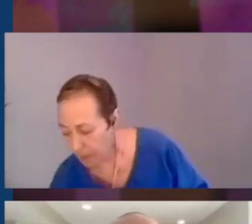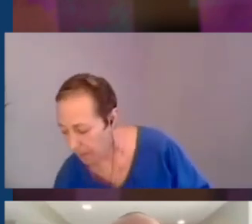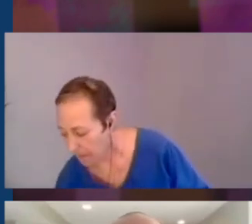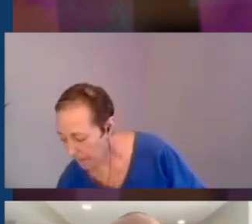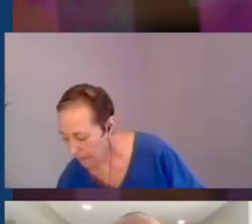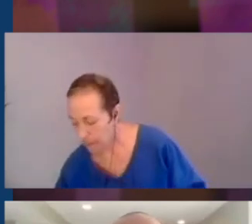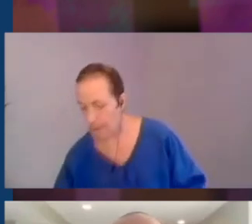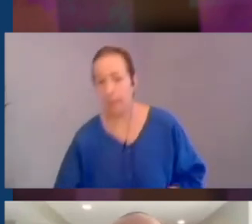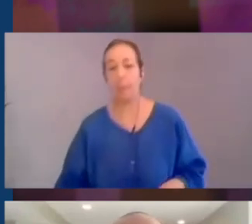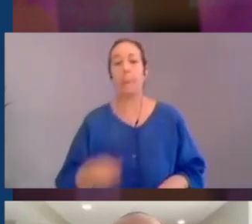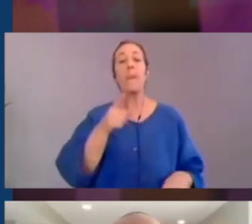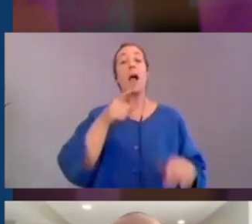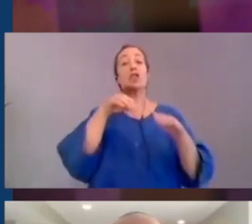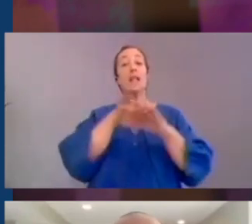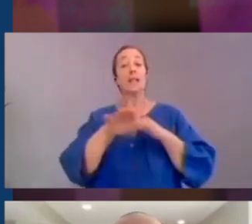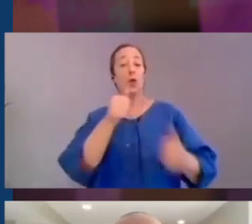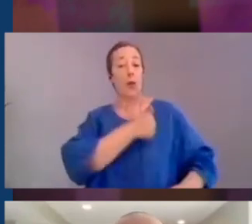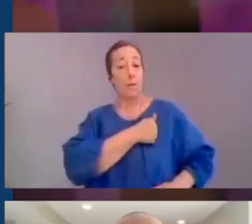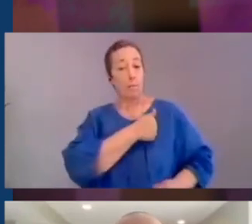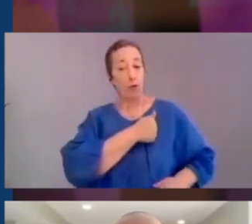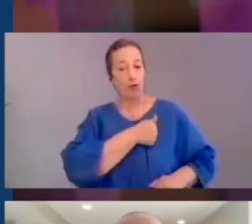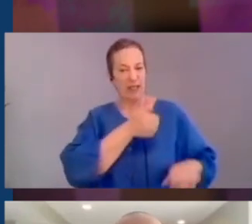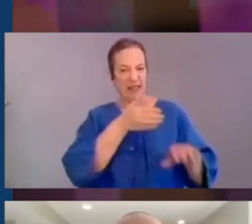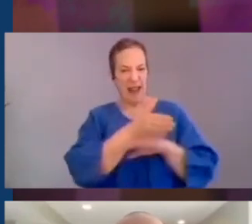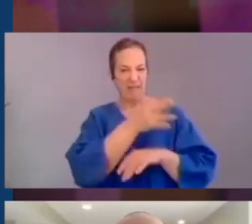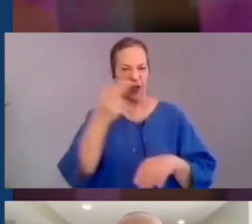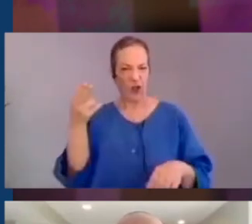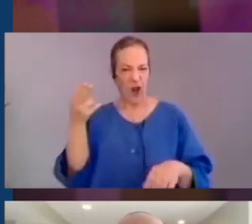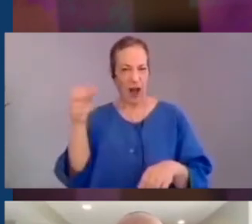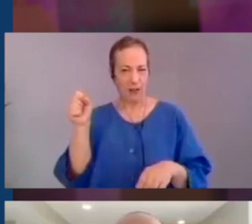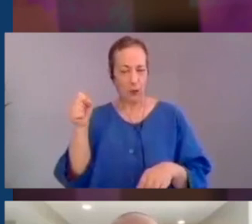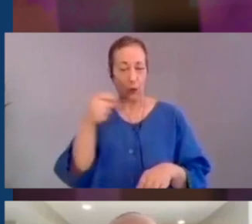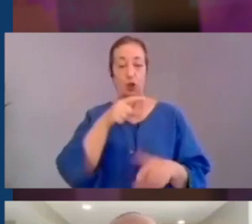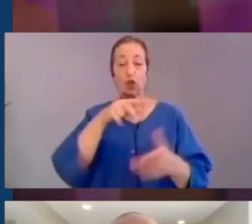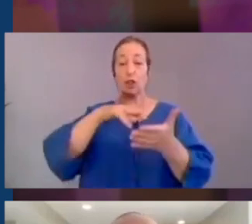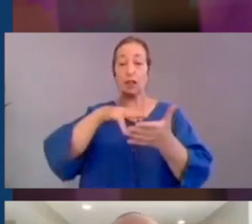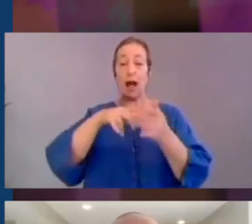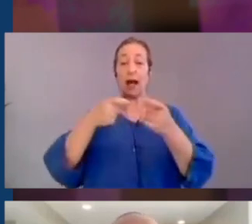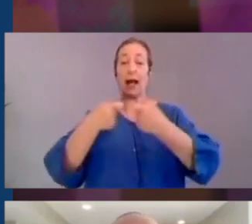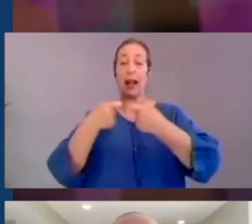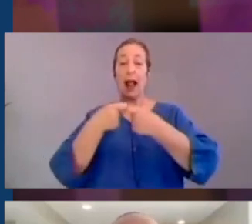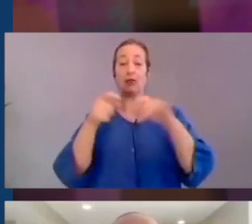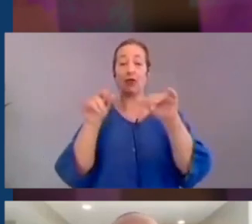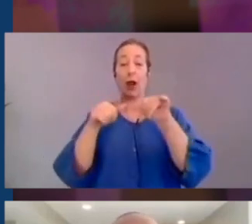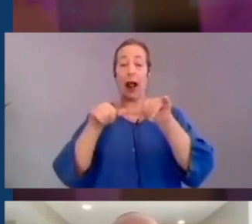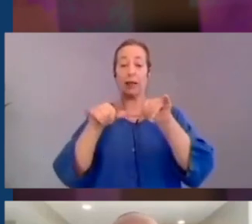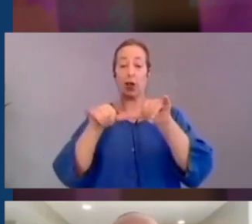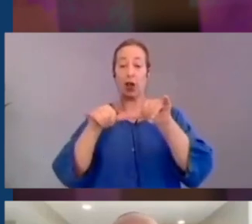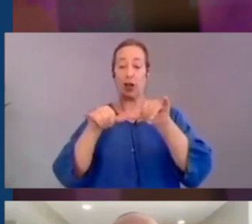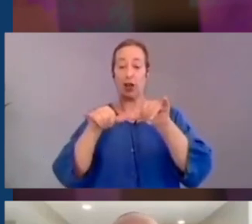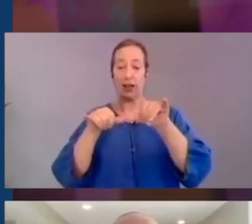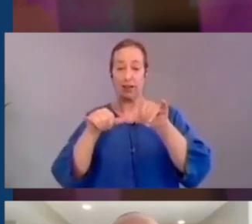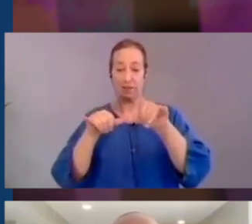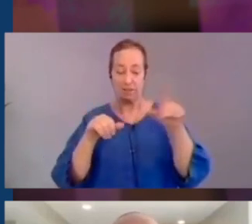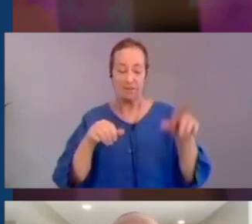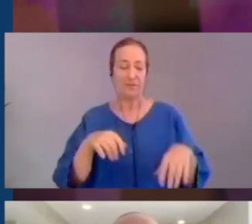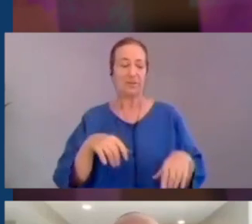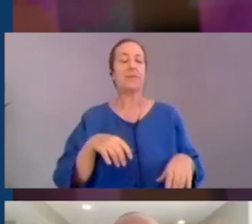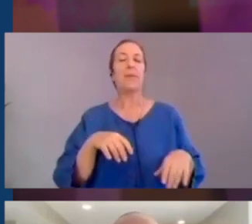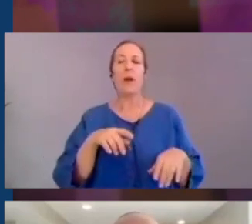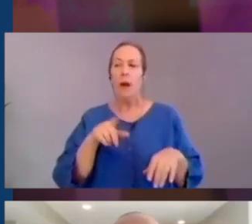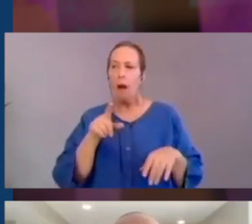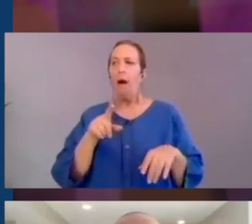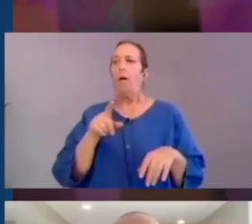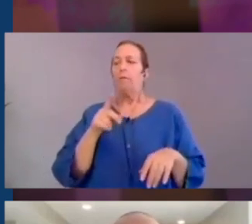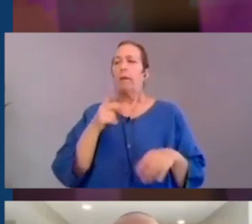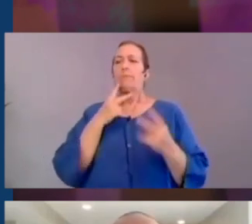they graduated high school. She studied electrical engineering while learning about segregation during boot camp